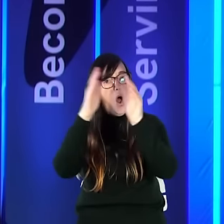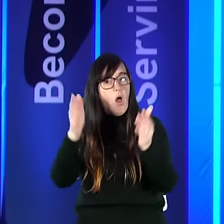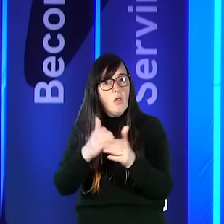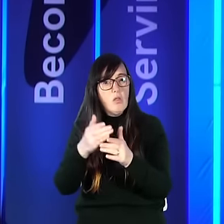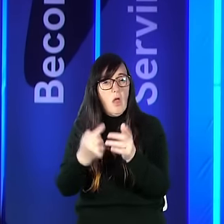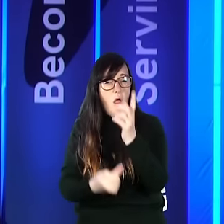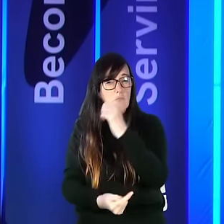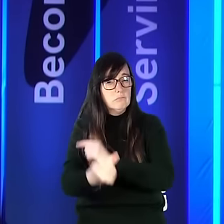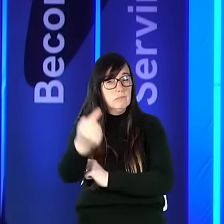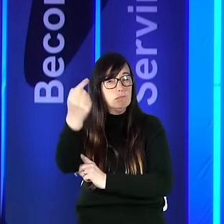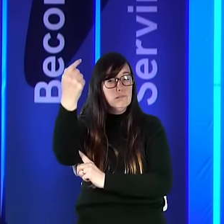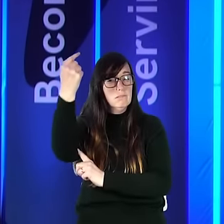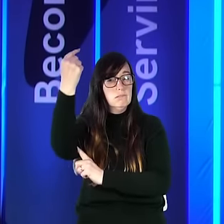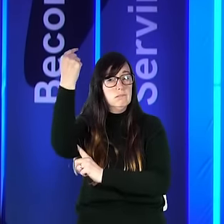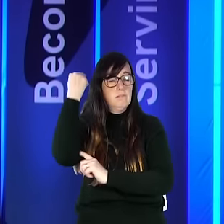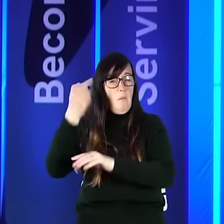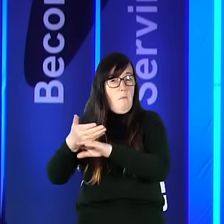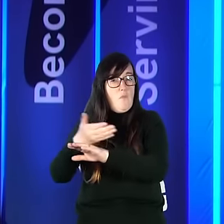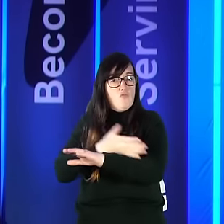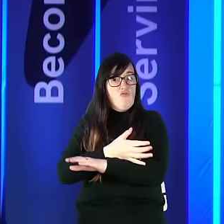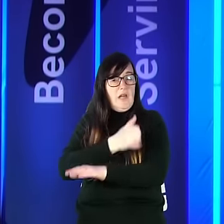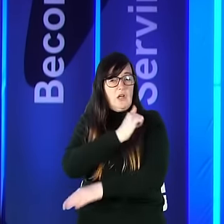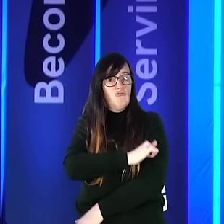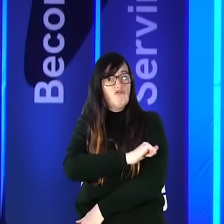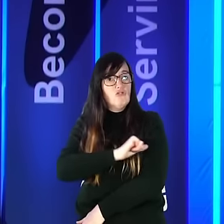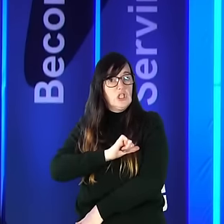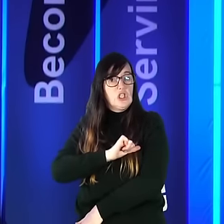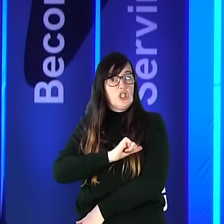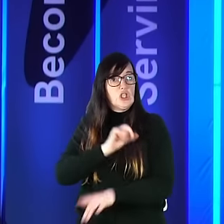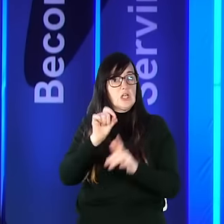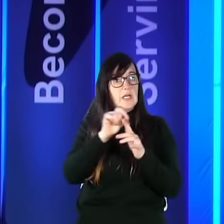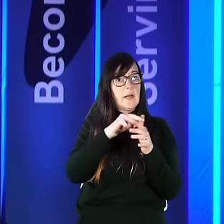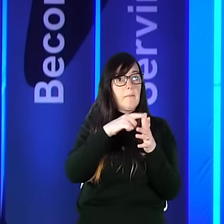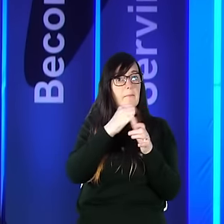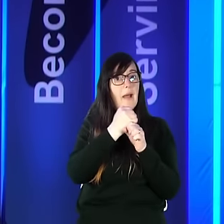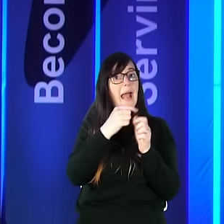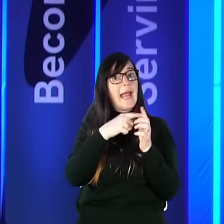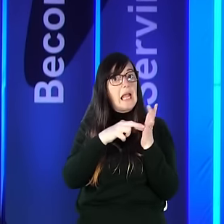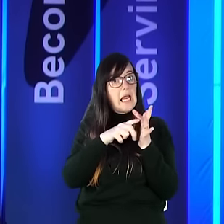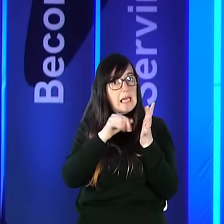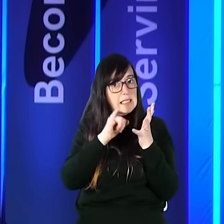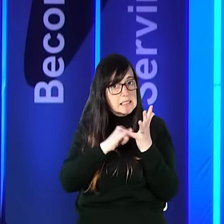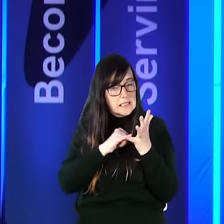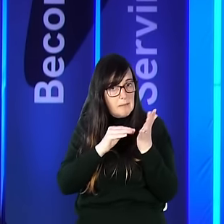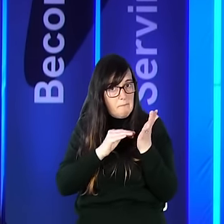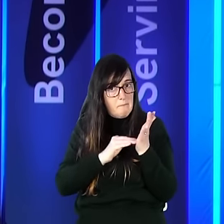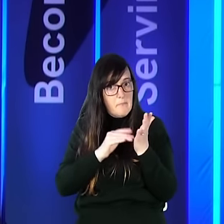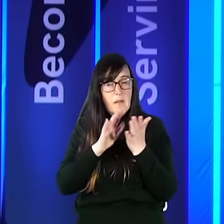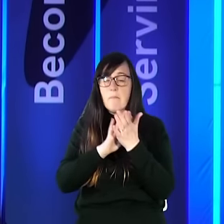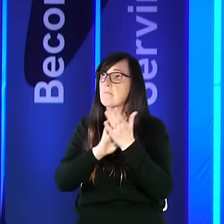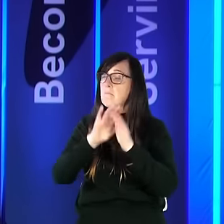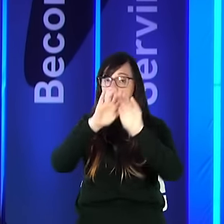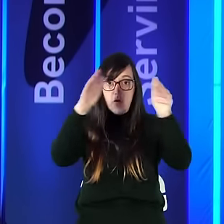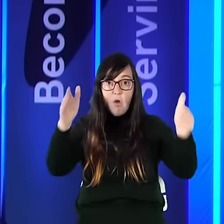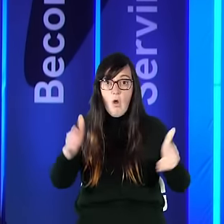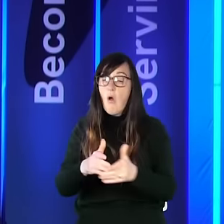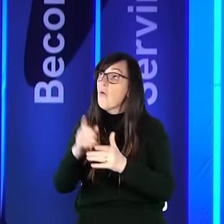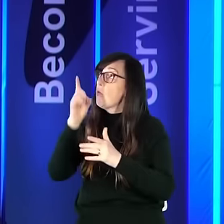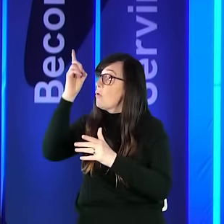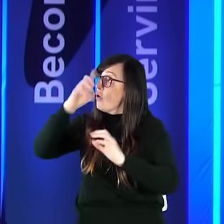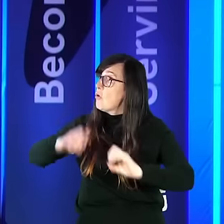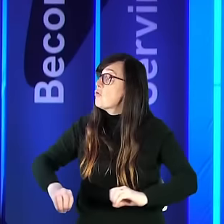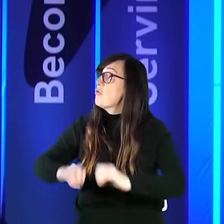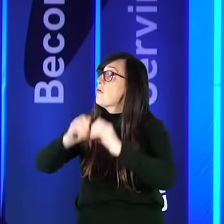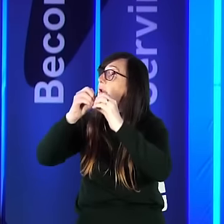pre-Christian paganism. The earth is the generous creation of a God who sent his